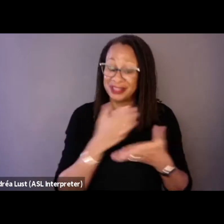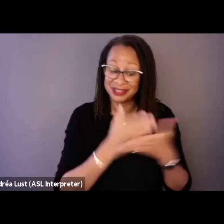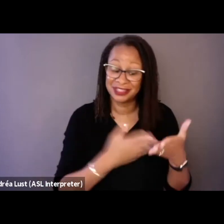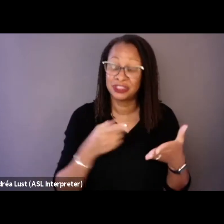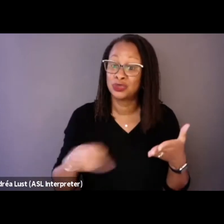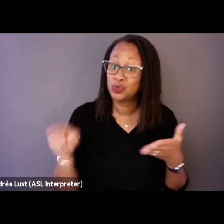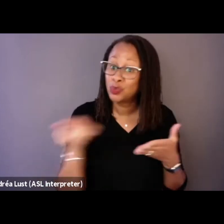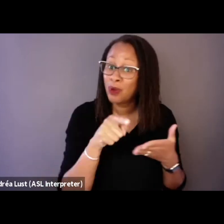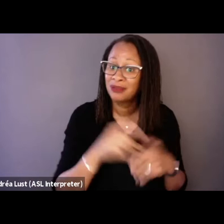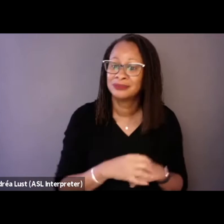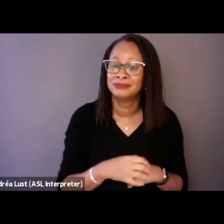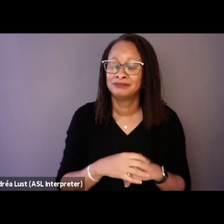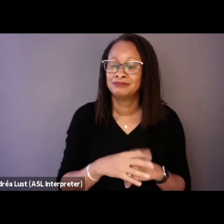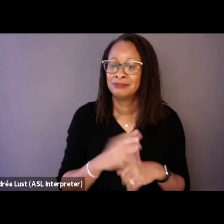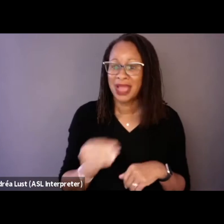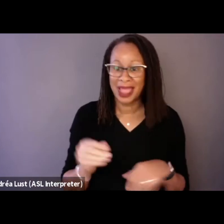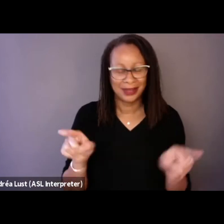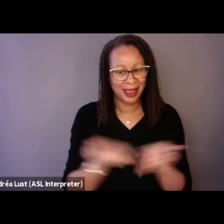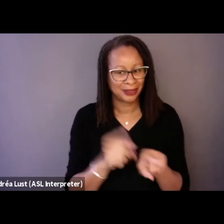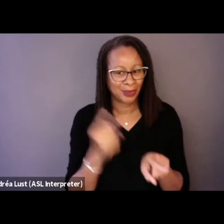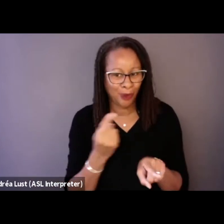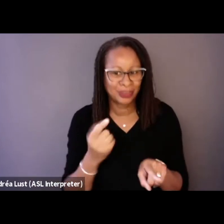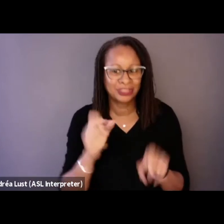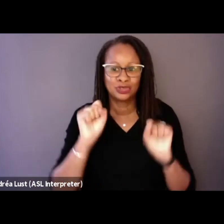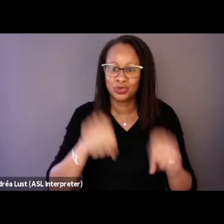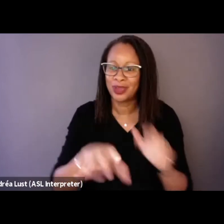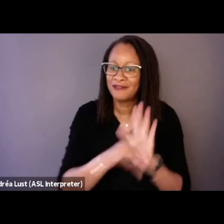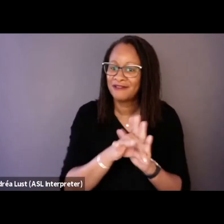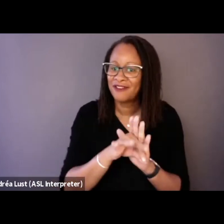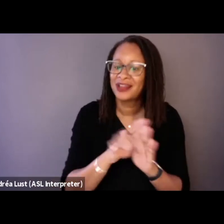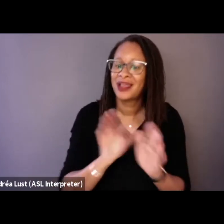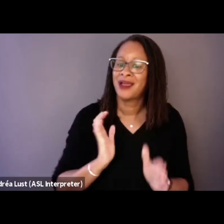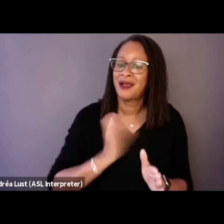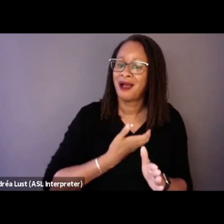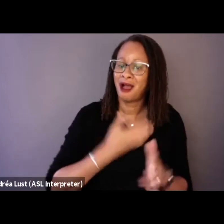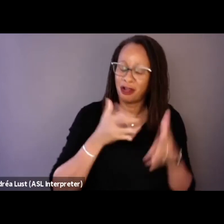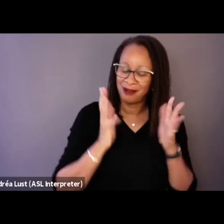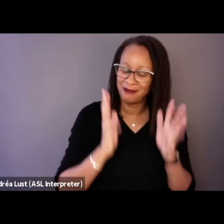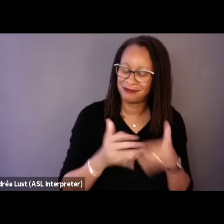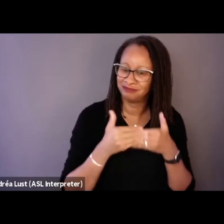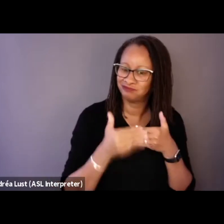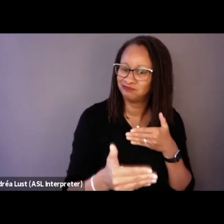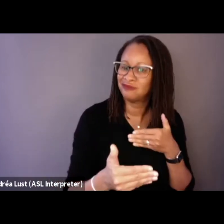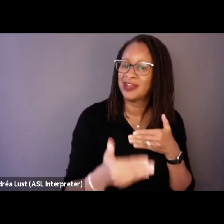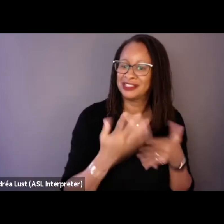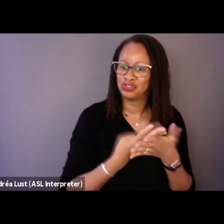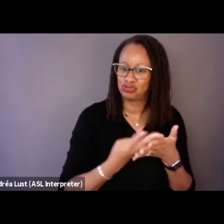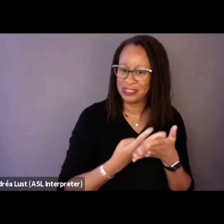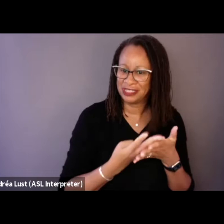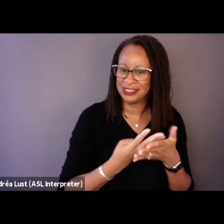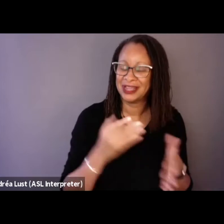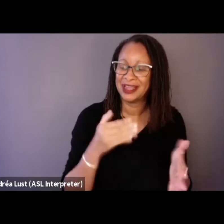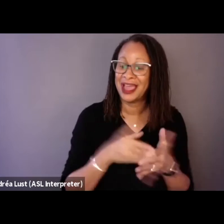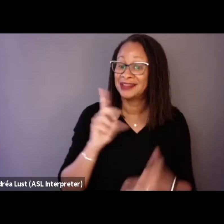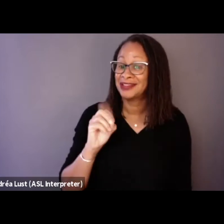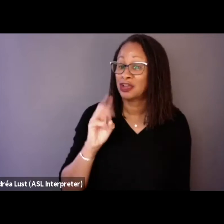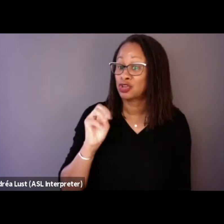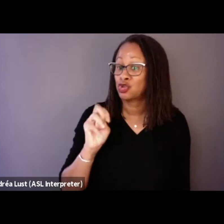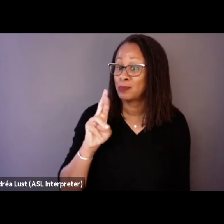all. And as always, you can find our remaining upcoming screenings at